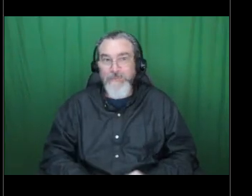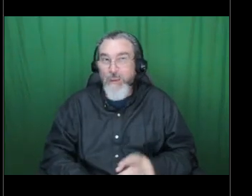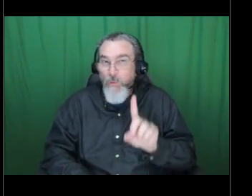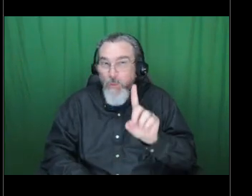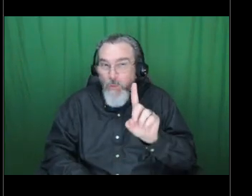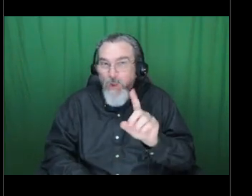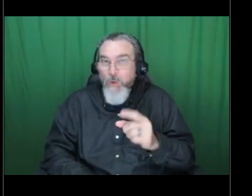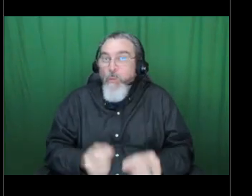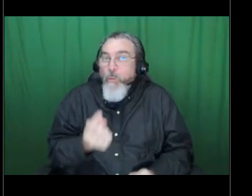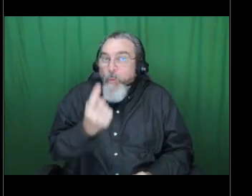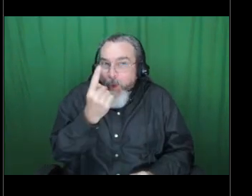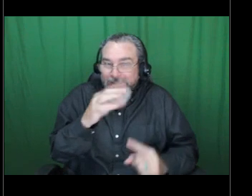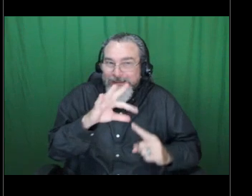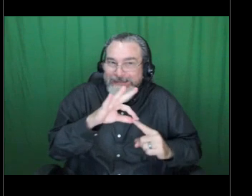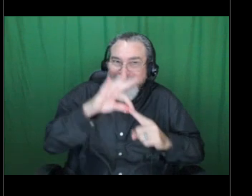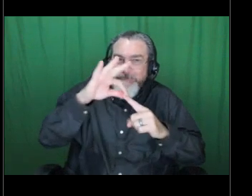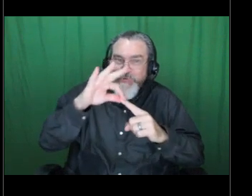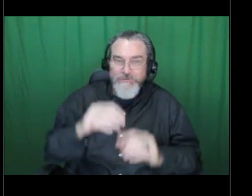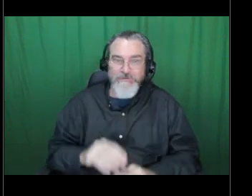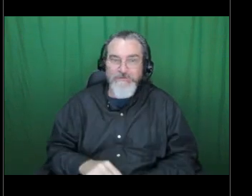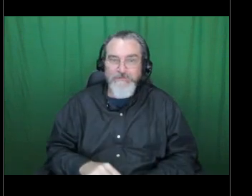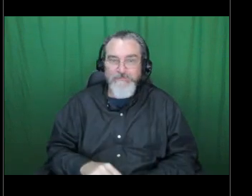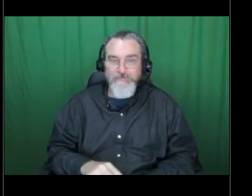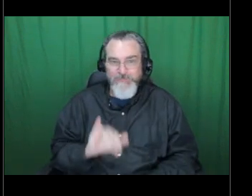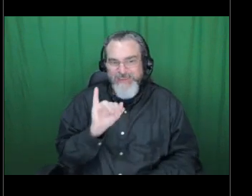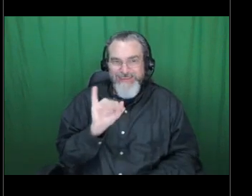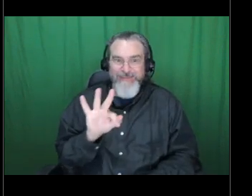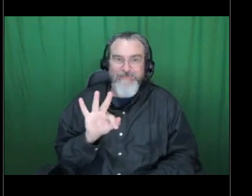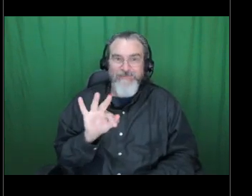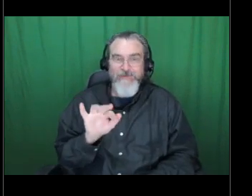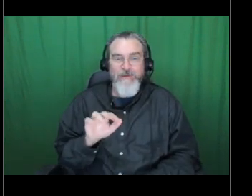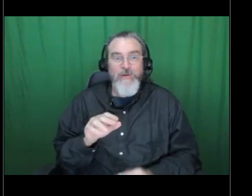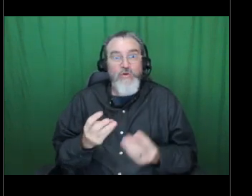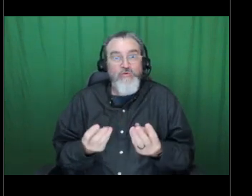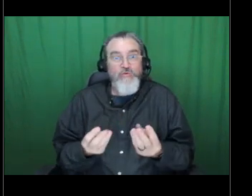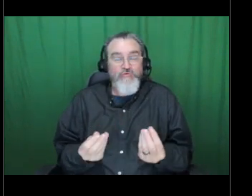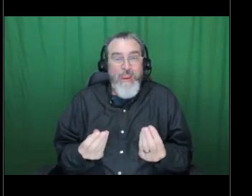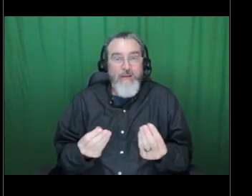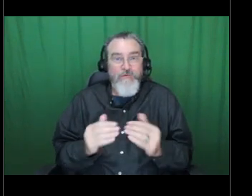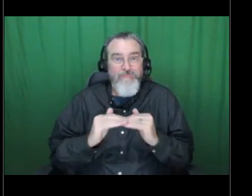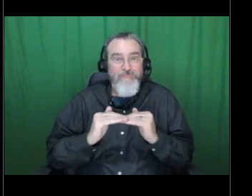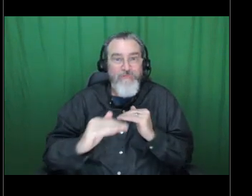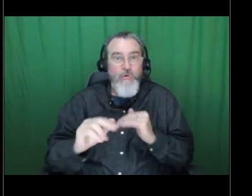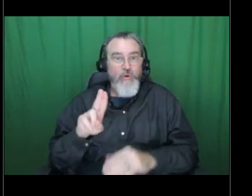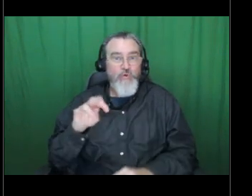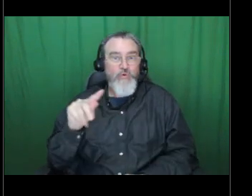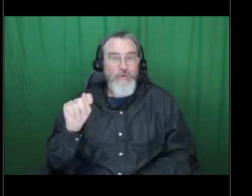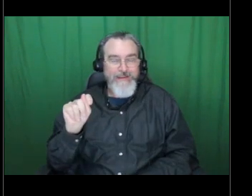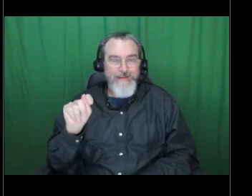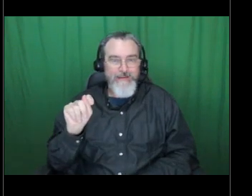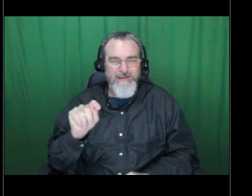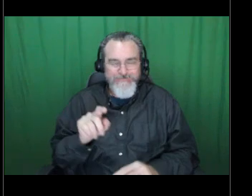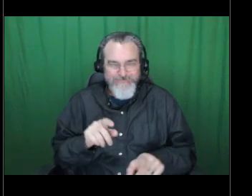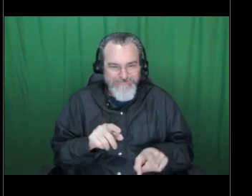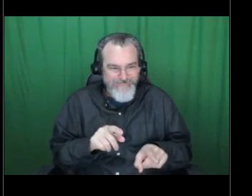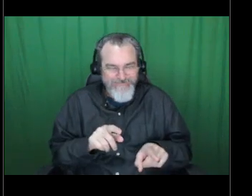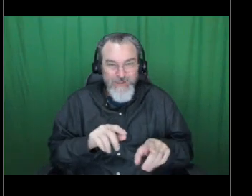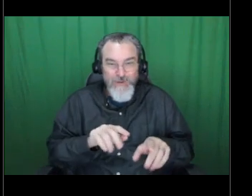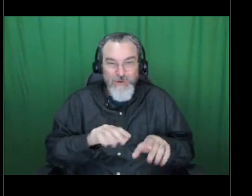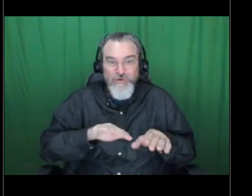exception applies to ground floor units where terrain or unusual